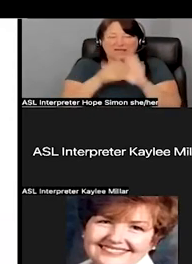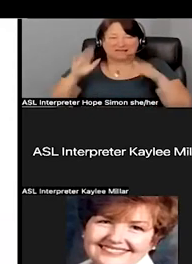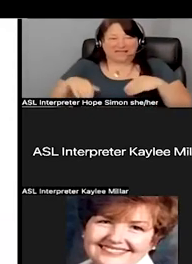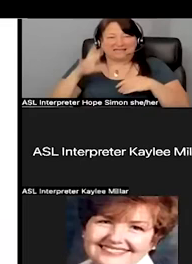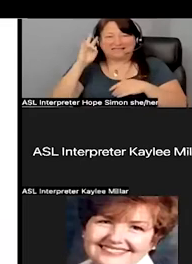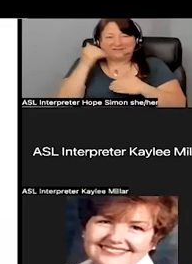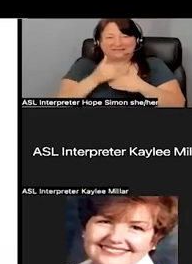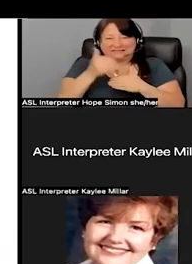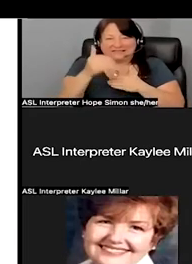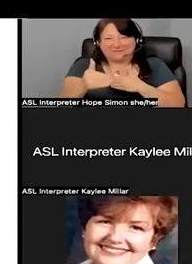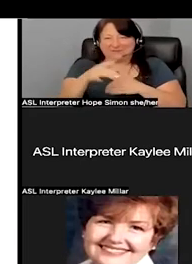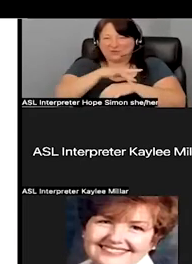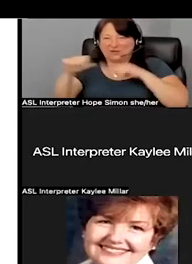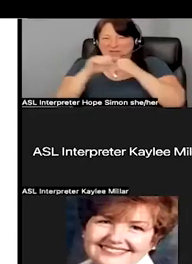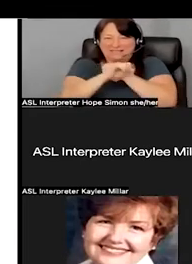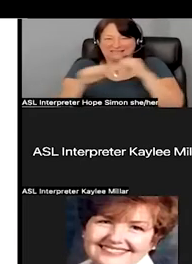safety.